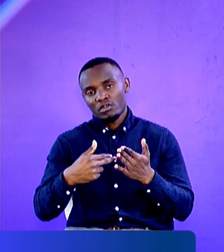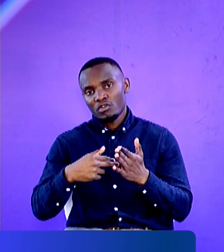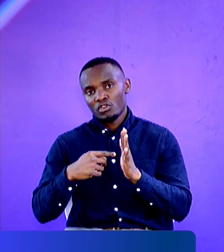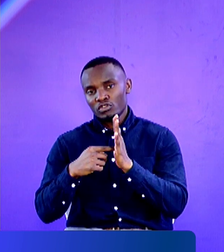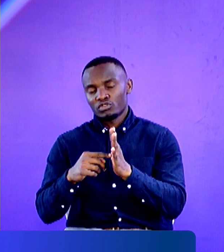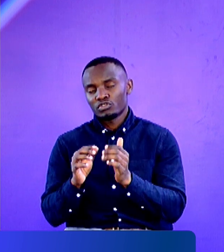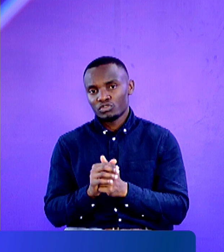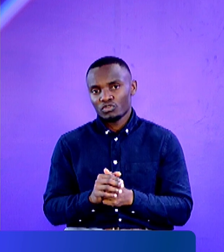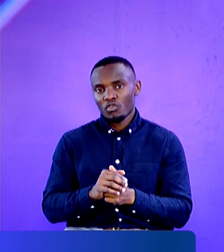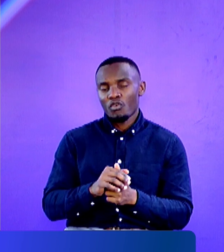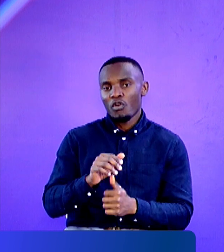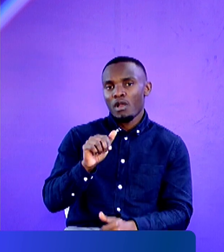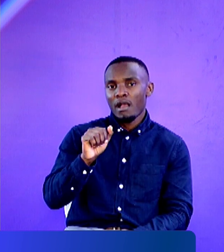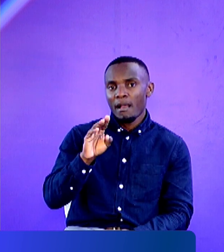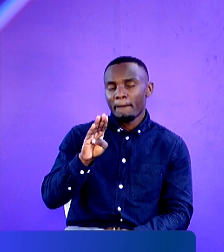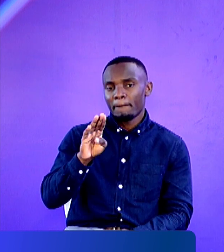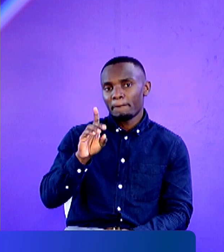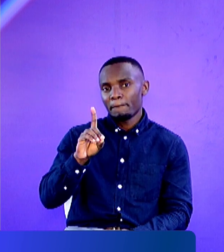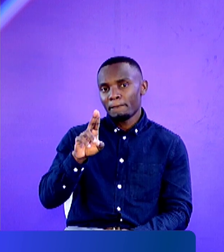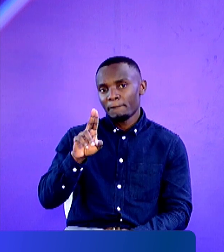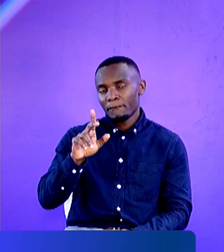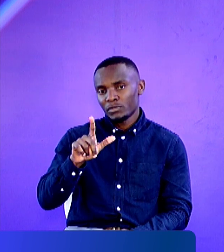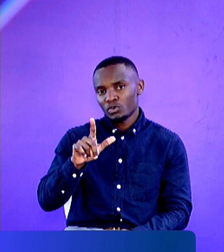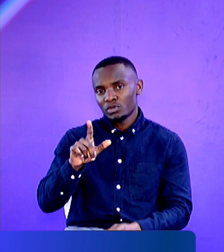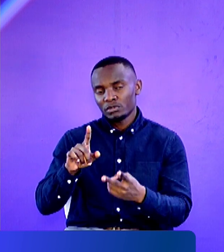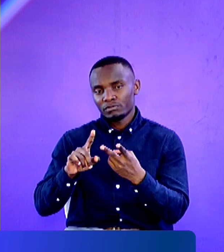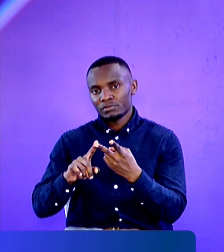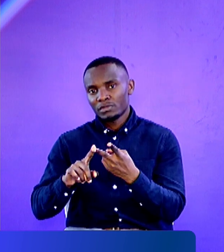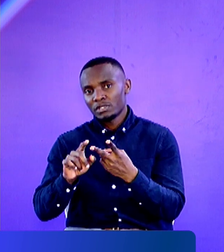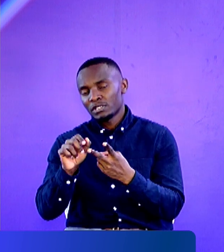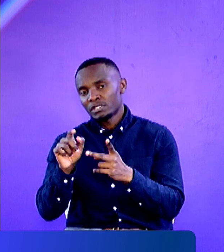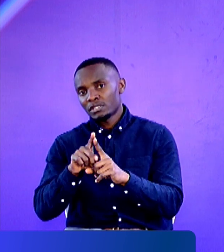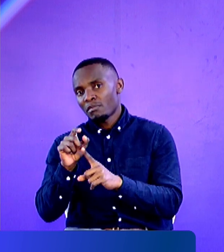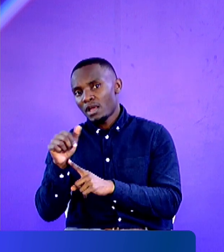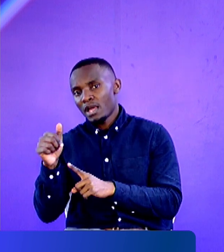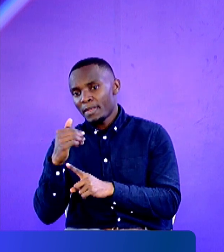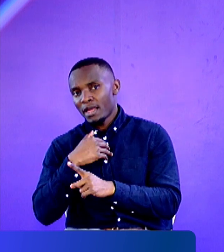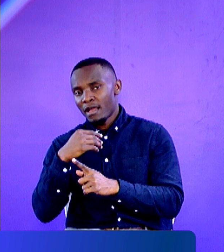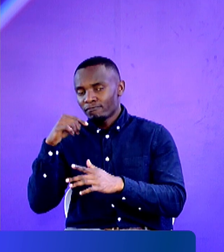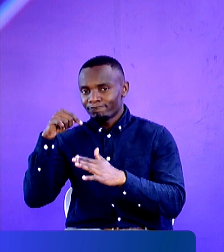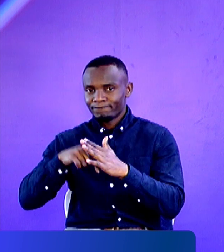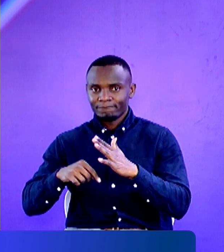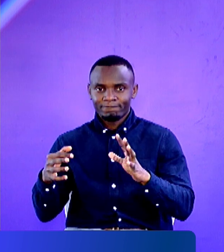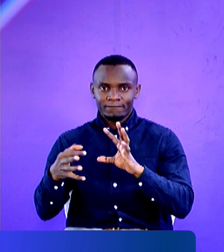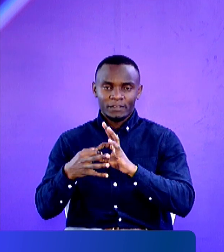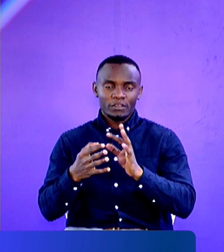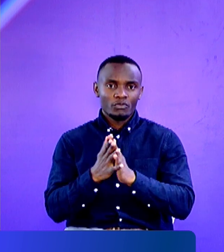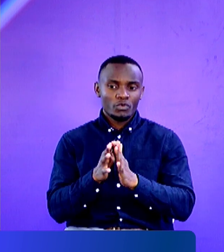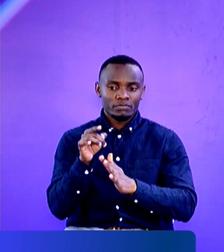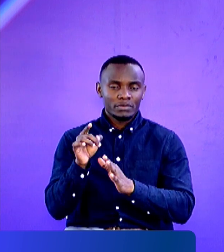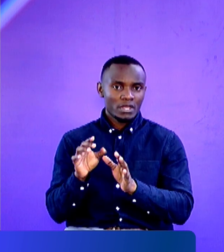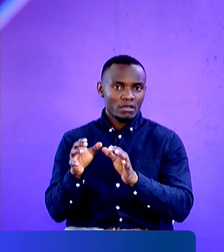Abdul Razak and Jabir Abdul Nasir, who have deep links to the establishment, acquired a